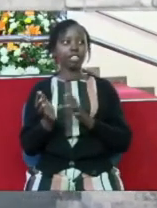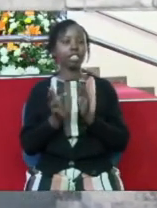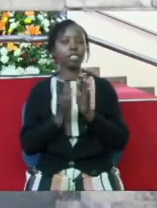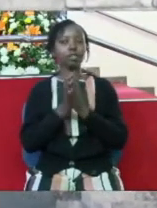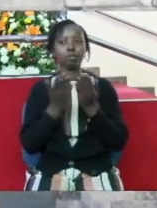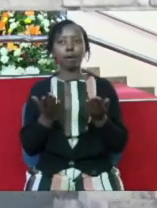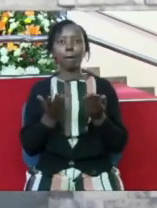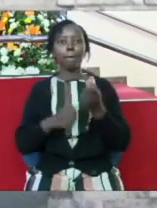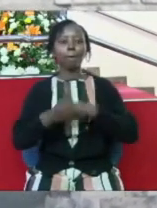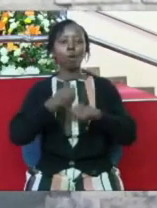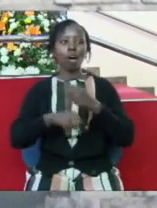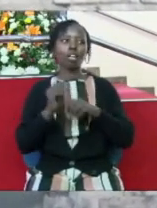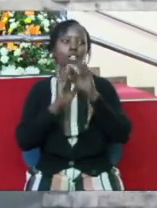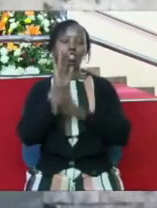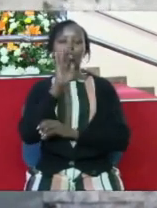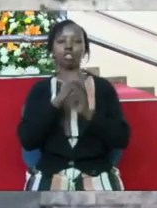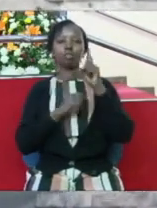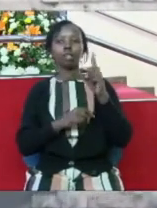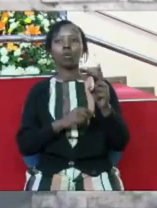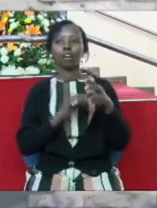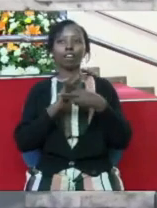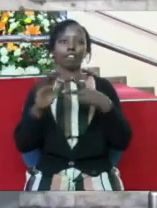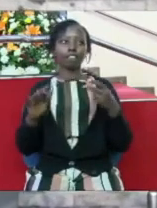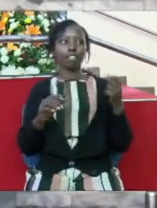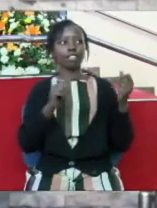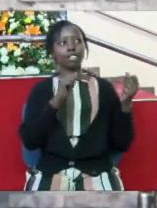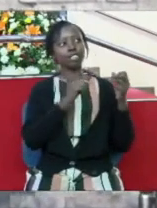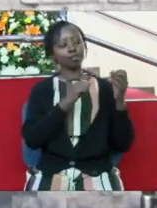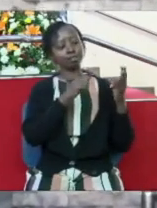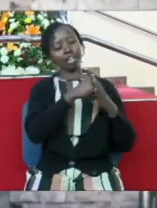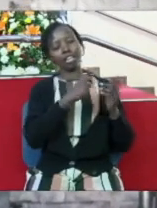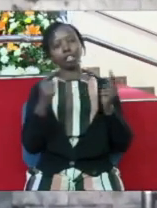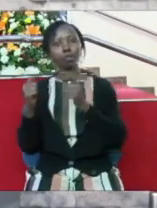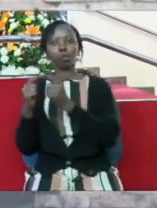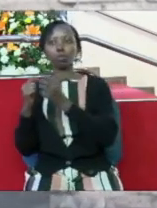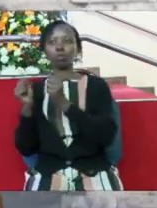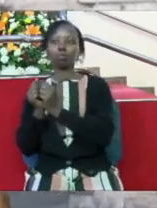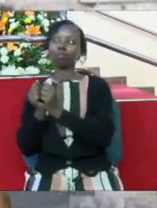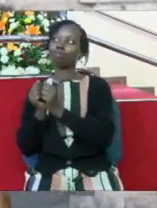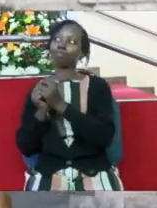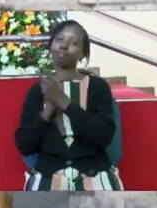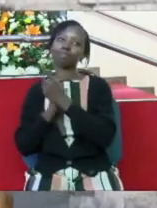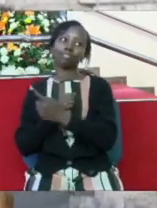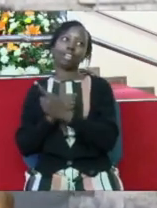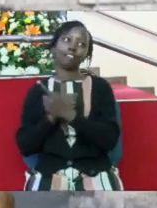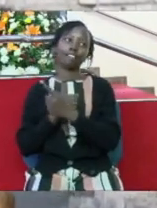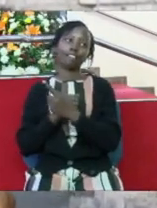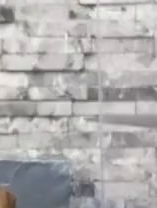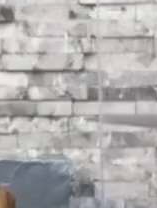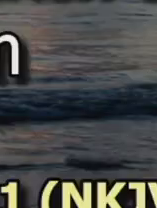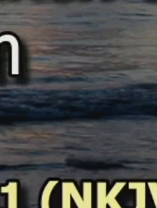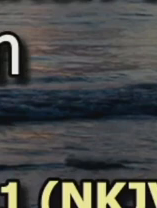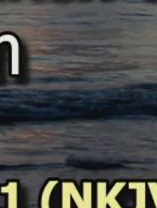1. Tunasoma Matendo ya Mitume mlango wa kwanza. Verse 9 to 11. Mstari wa 9 hadi 11. Acts chapter 1. Matendo ya